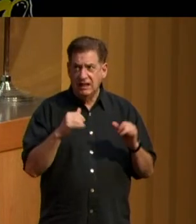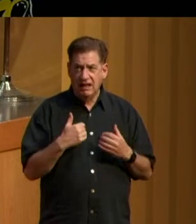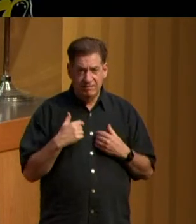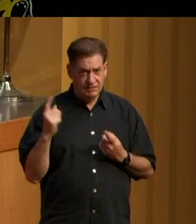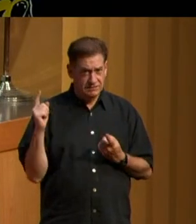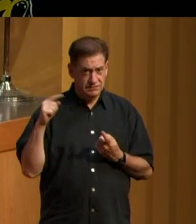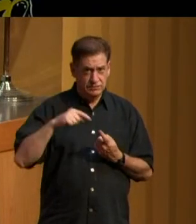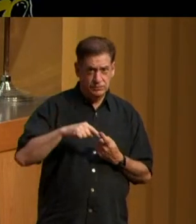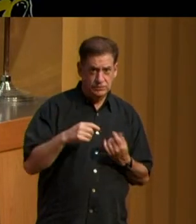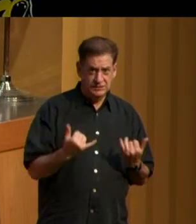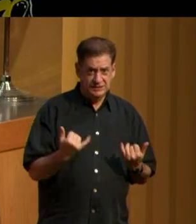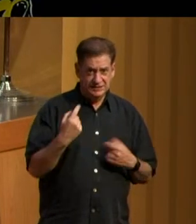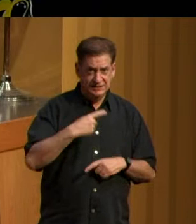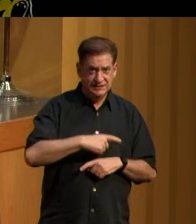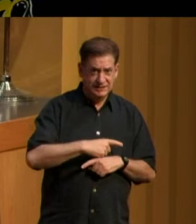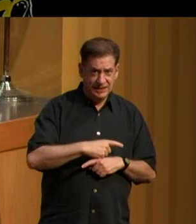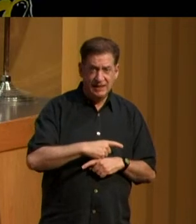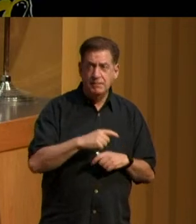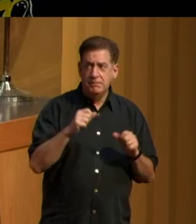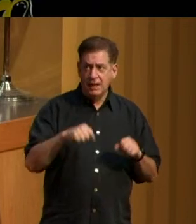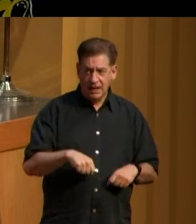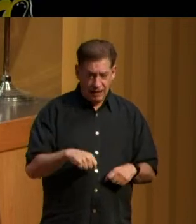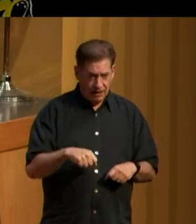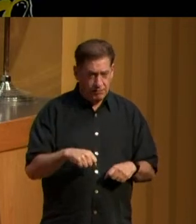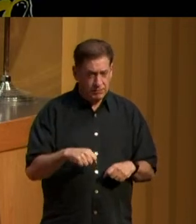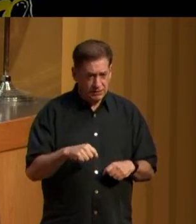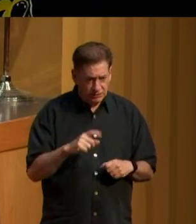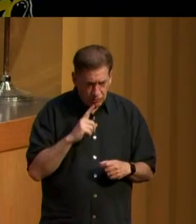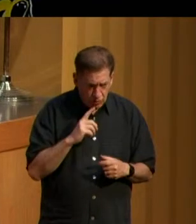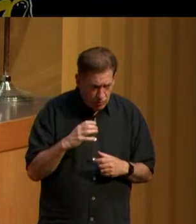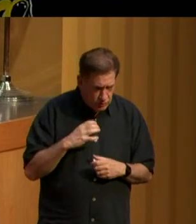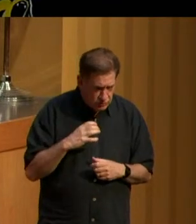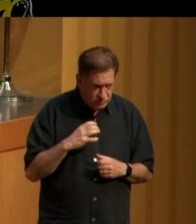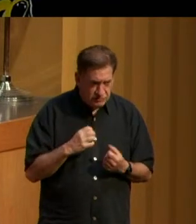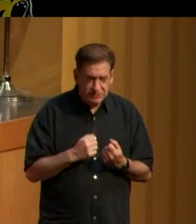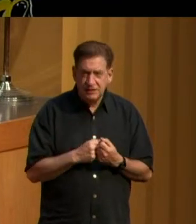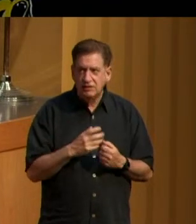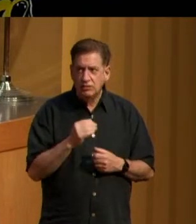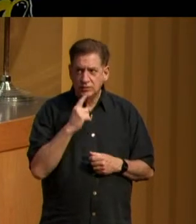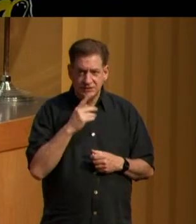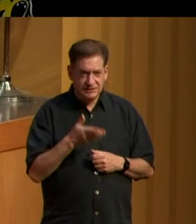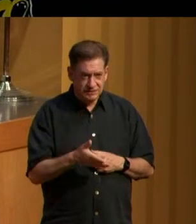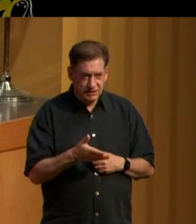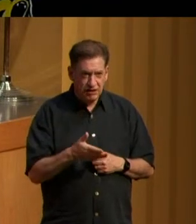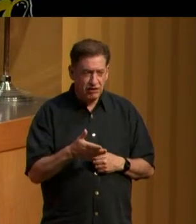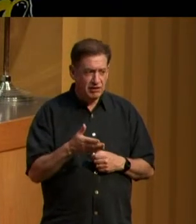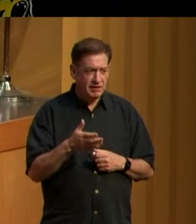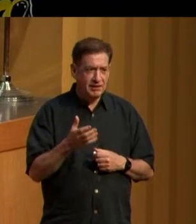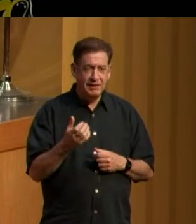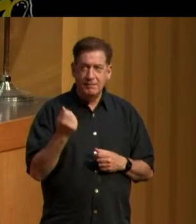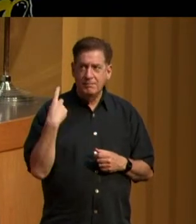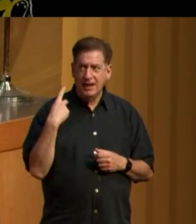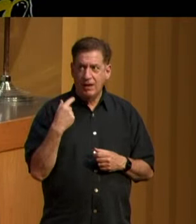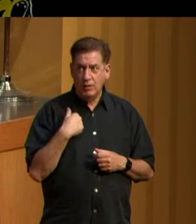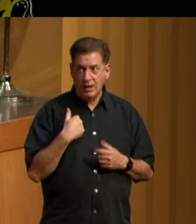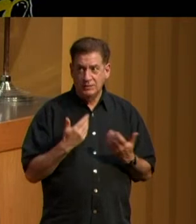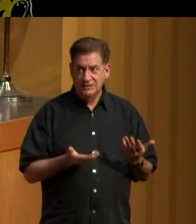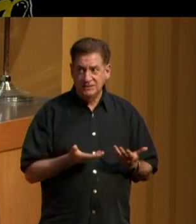day. Being able to still play for Coach Hines, who was here back in '96 when I was here.